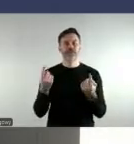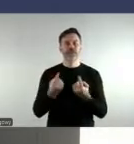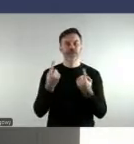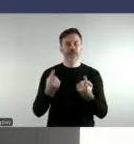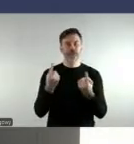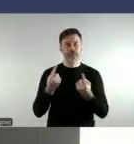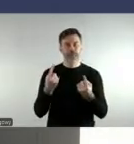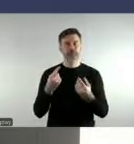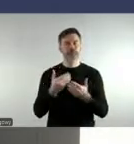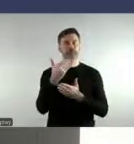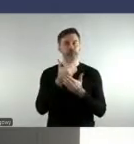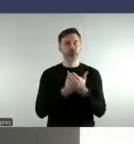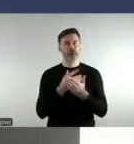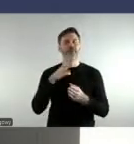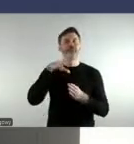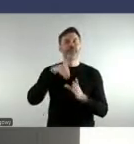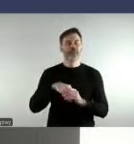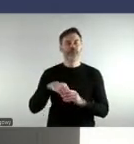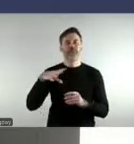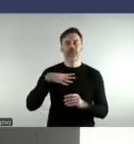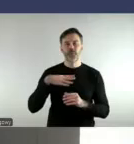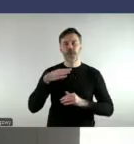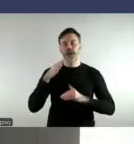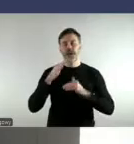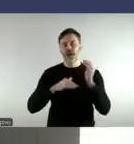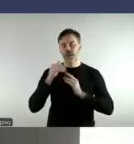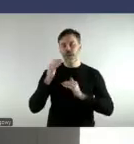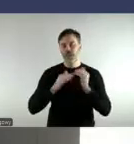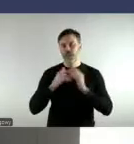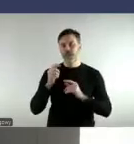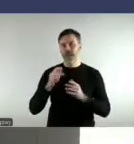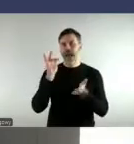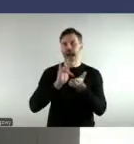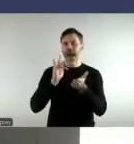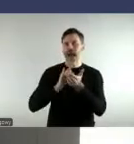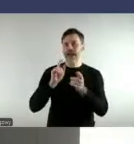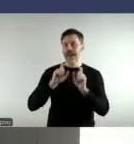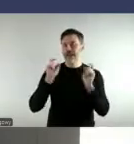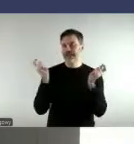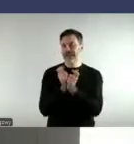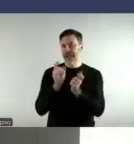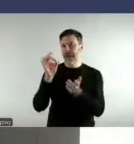give an example where in the beginning of the program we have included the development of this